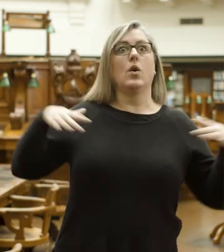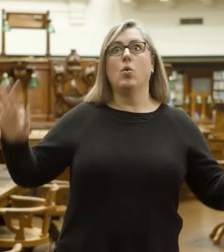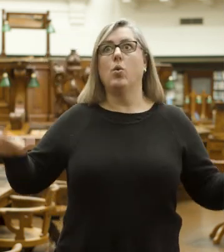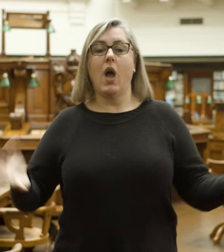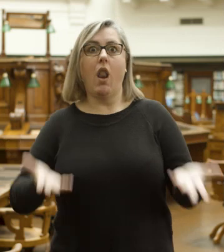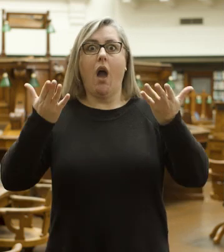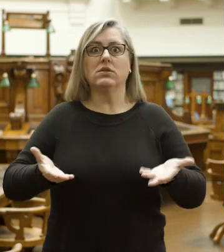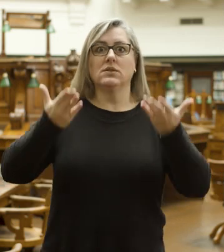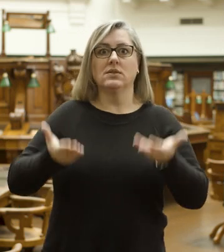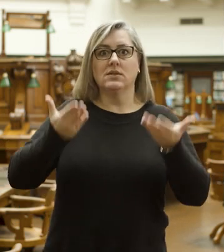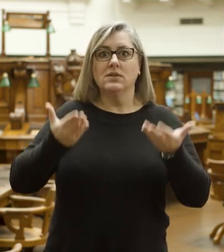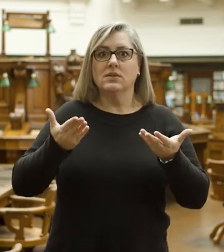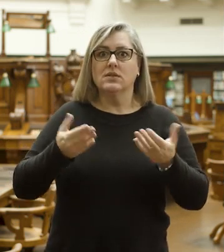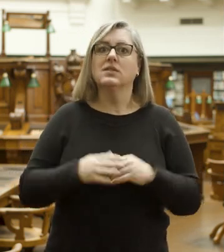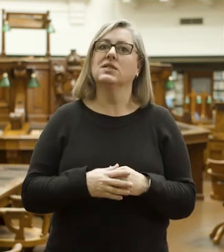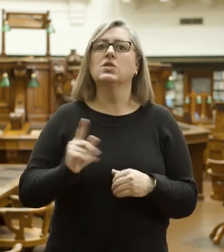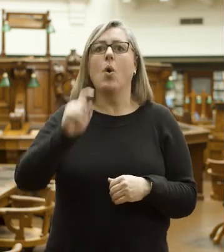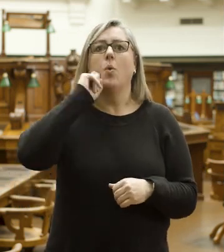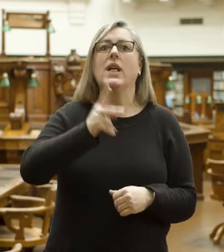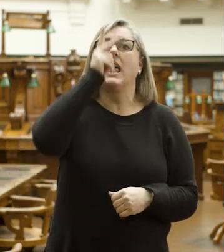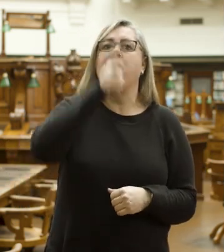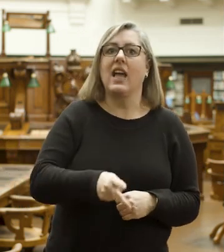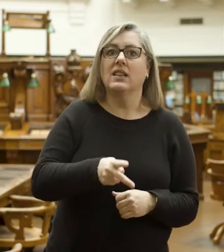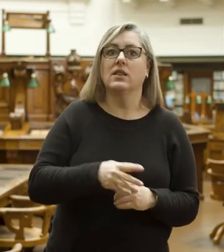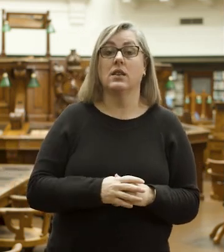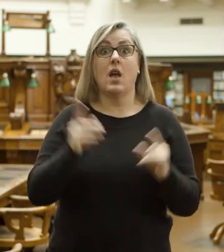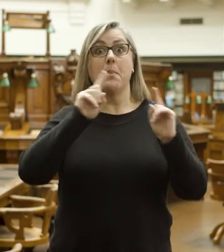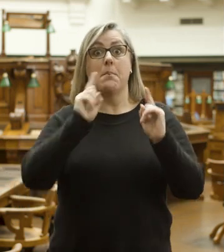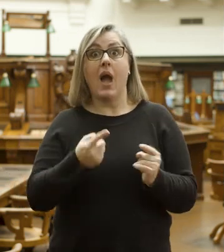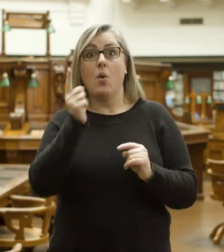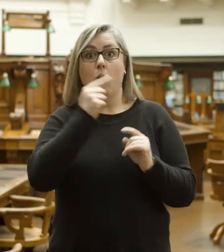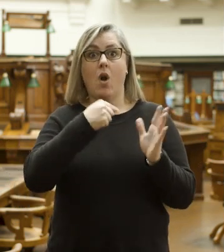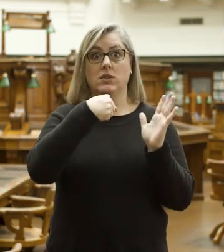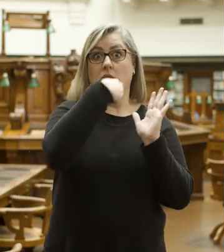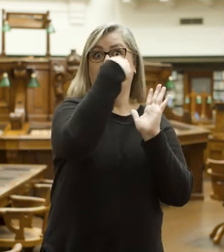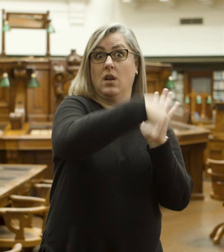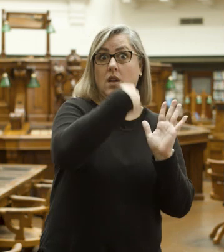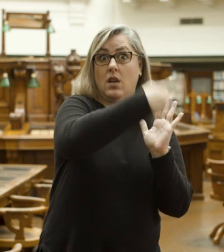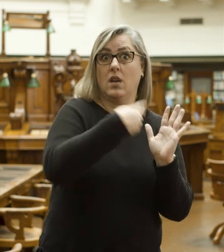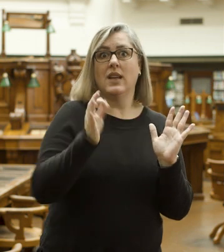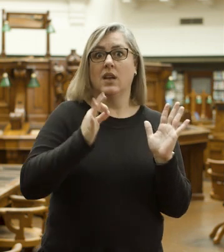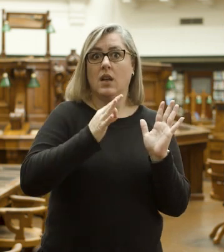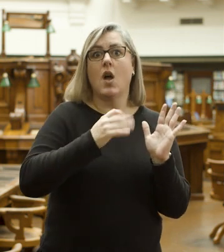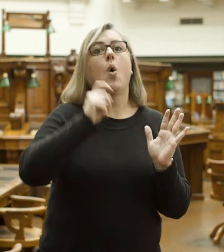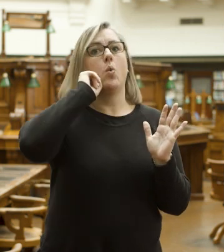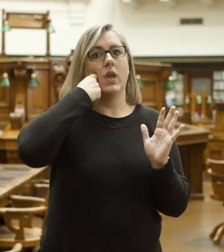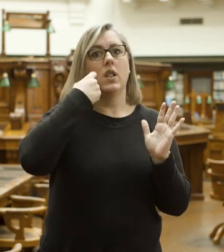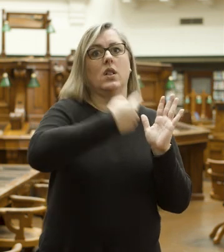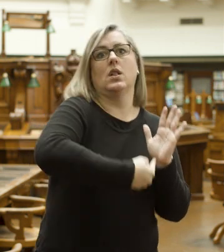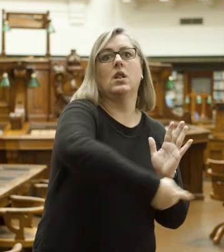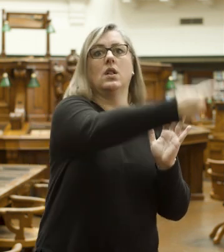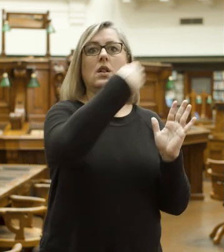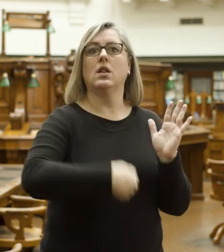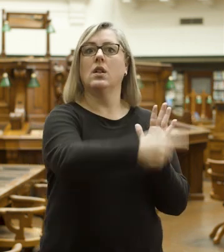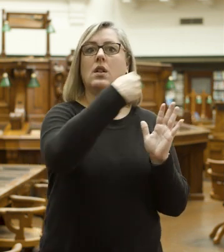away. So I'm going to do it again for you, but this time, instead of turning it this way, I'm going to try and turn it in